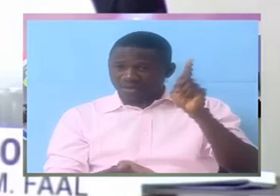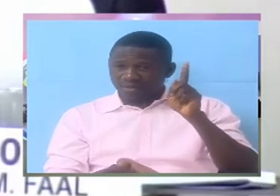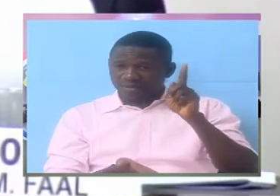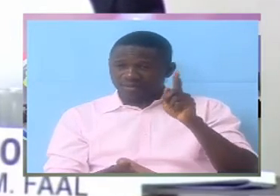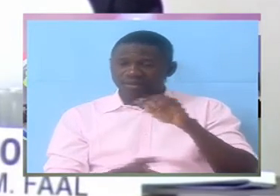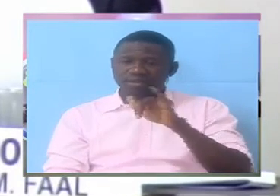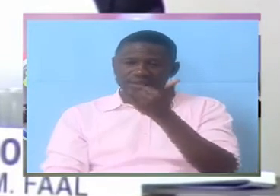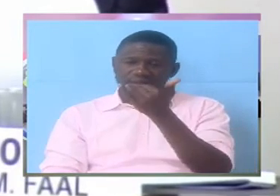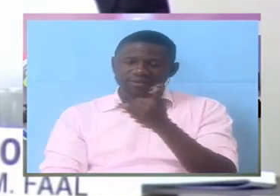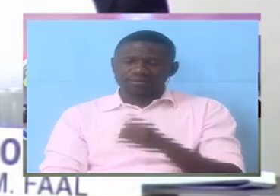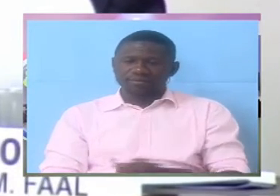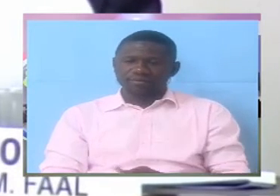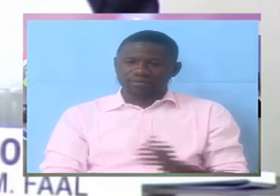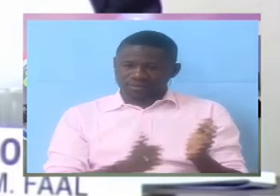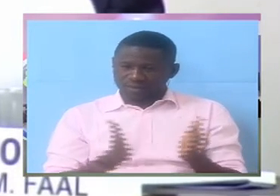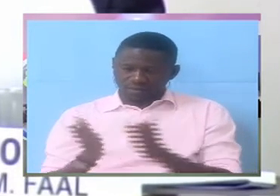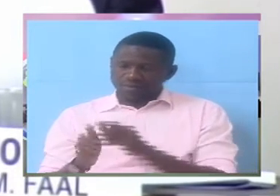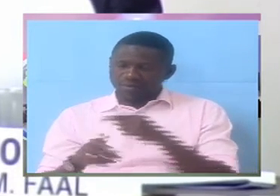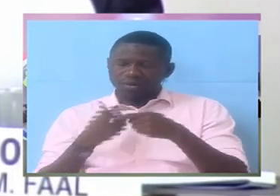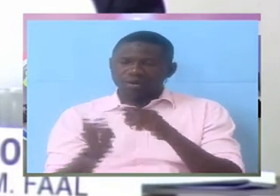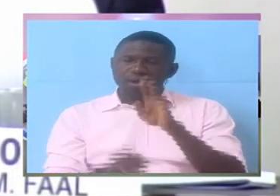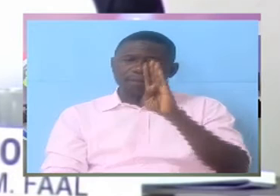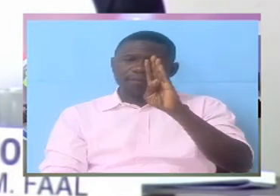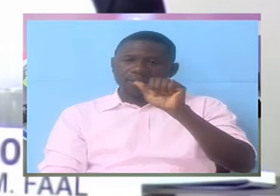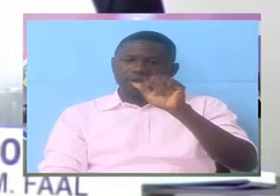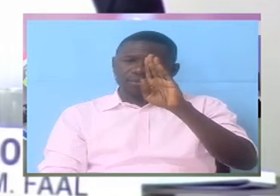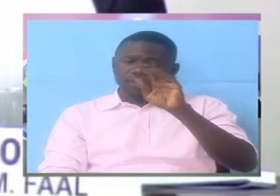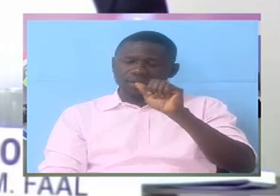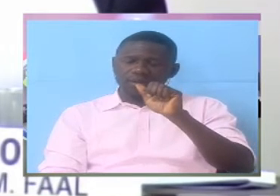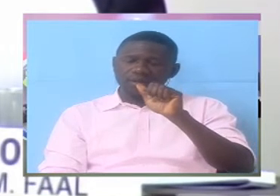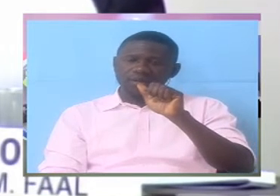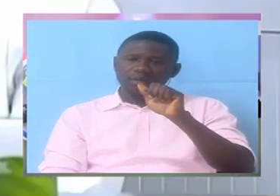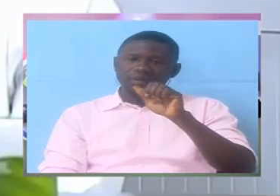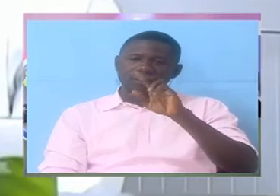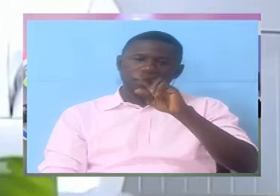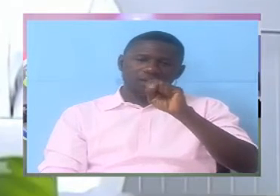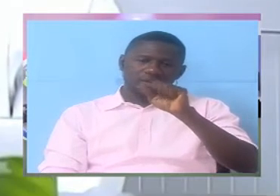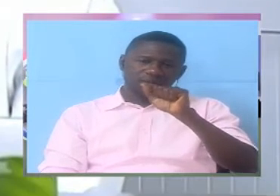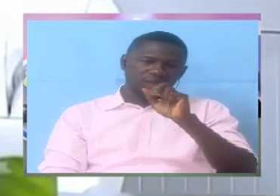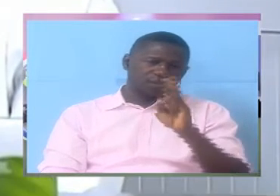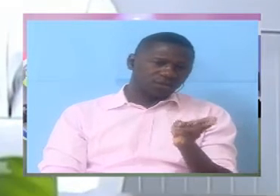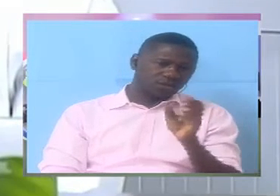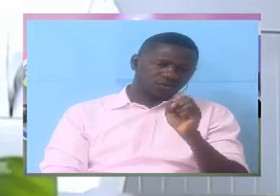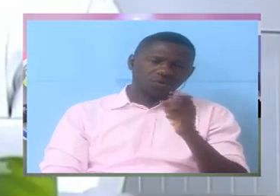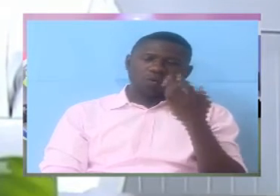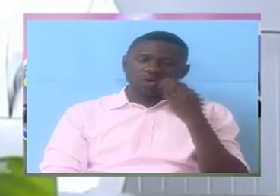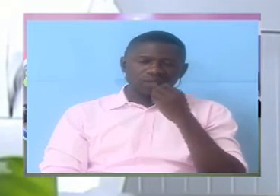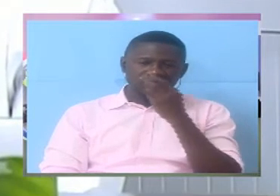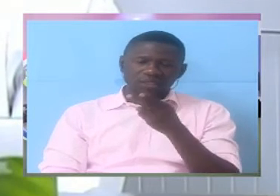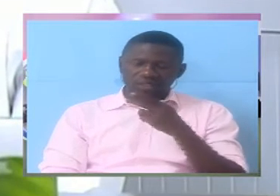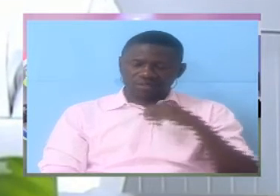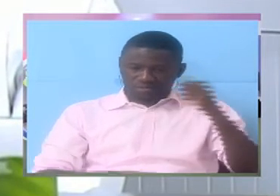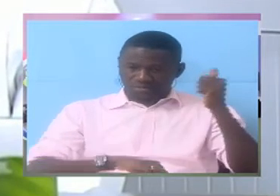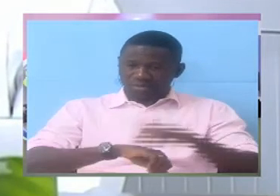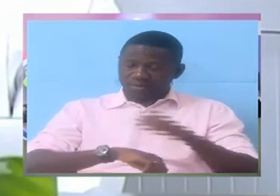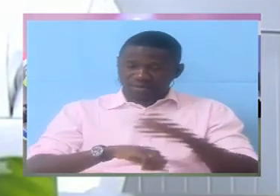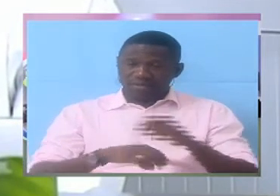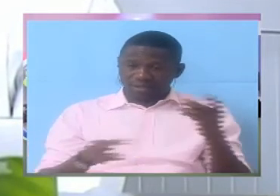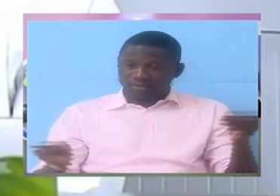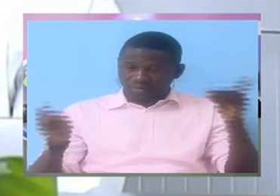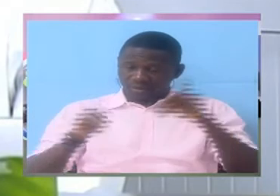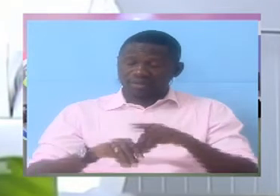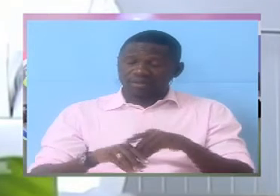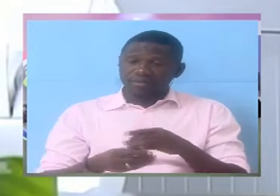about Baba Saho when he said Baba Saho participated in Baba Saho la dum Baba Saho la ko dum bila ko fananda ma beta jele.